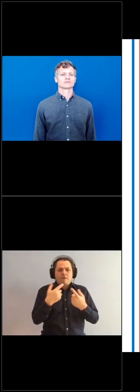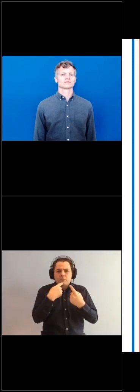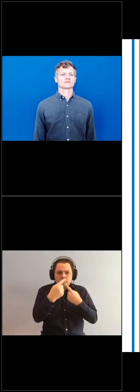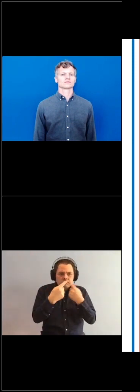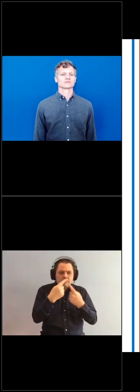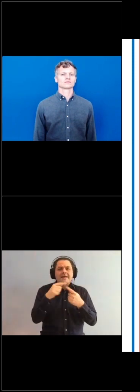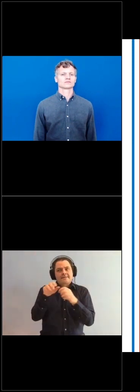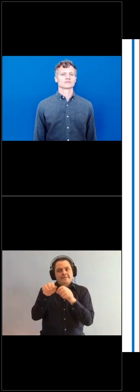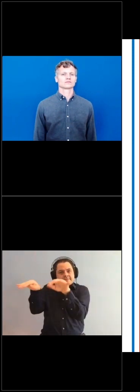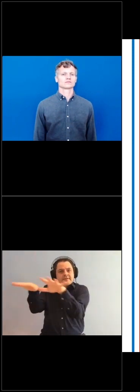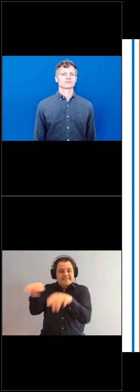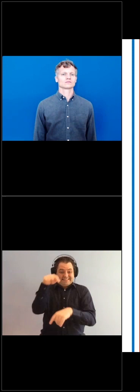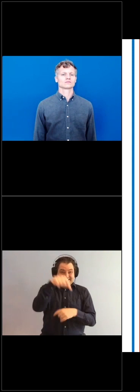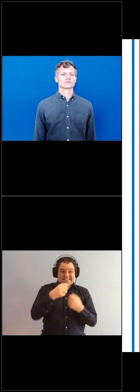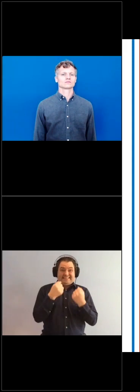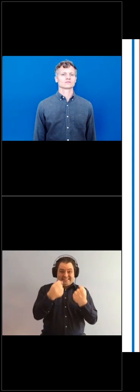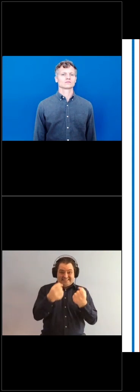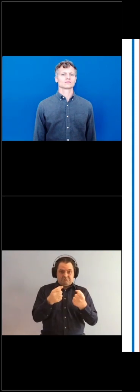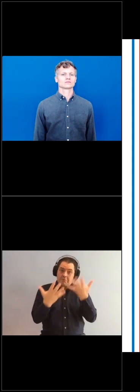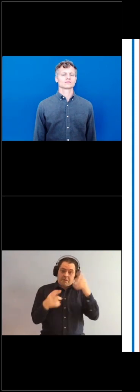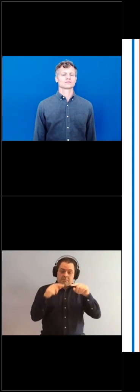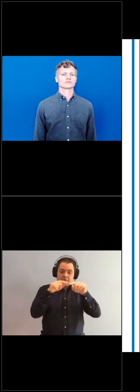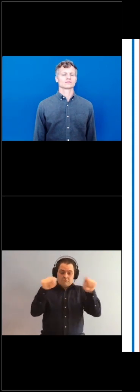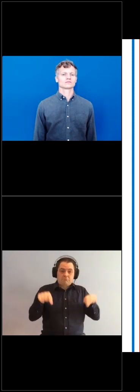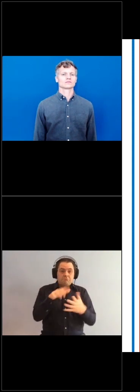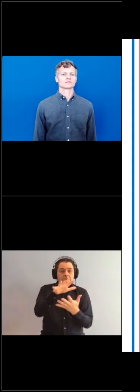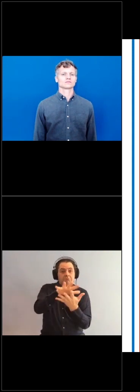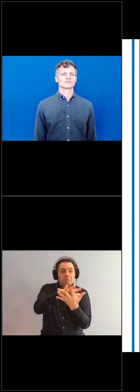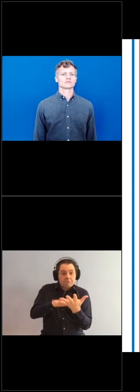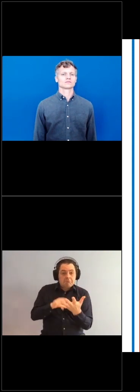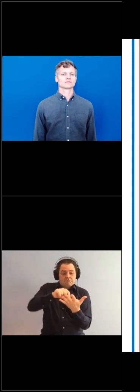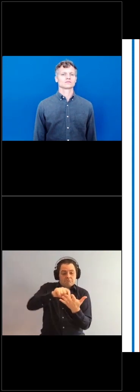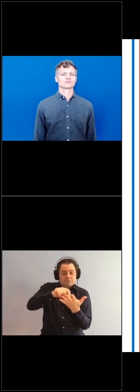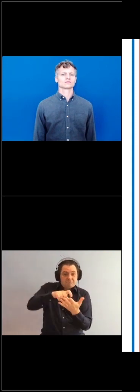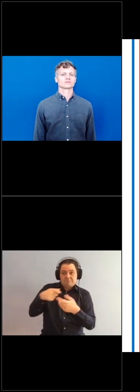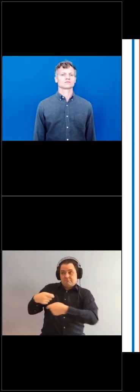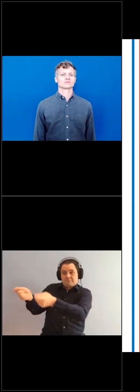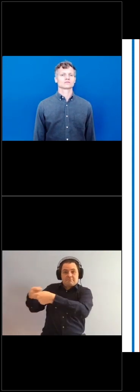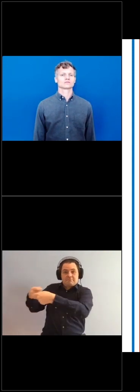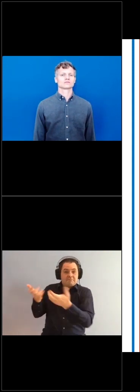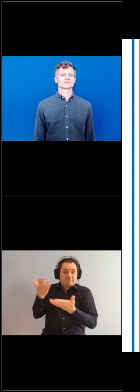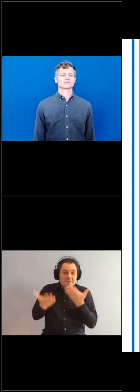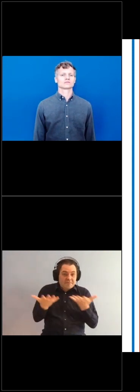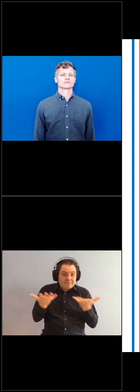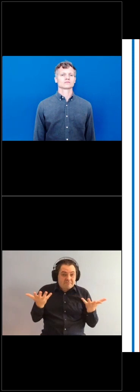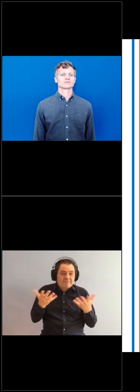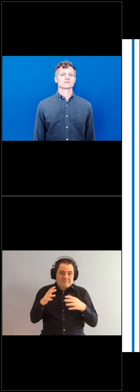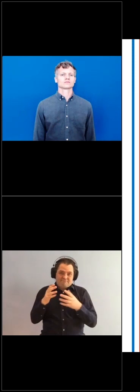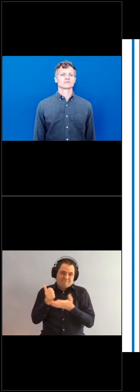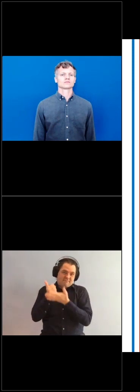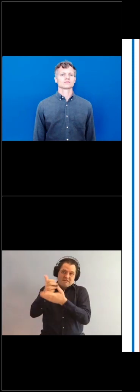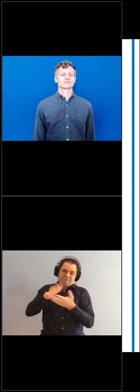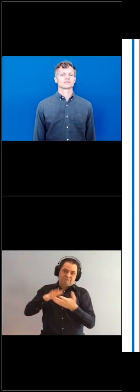the mechanism of delivering it to be more accessible, including in more